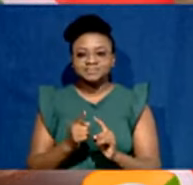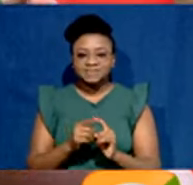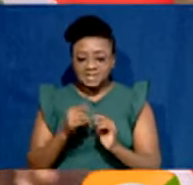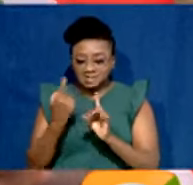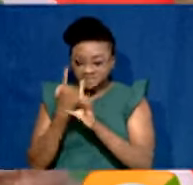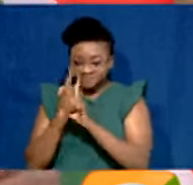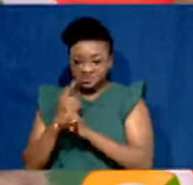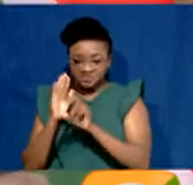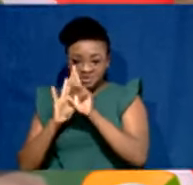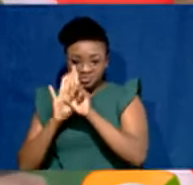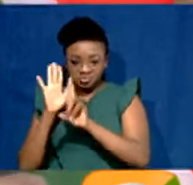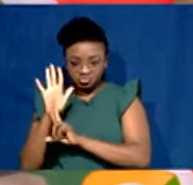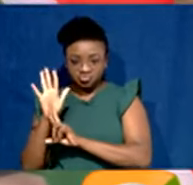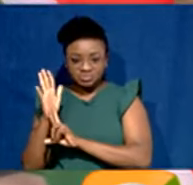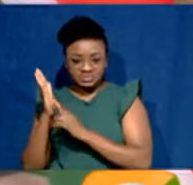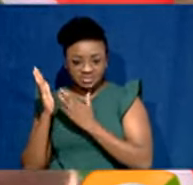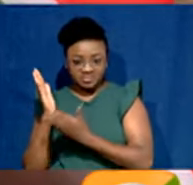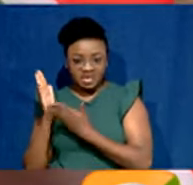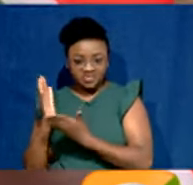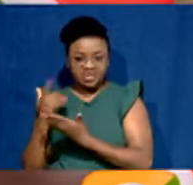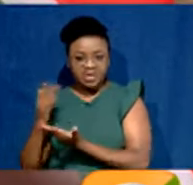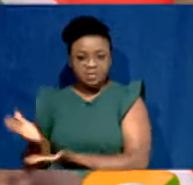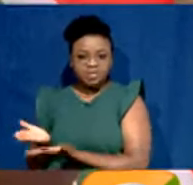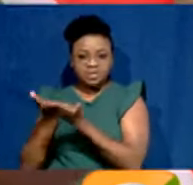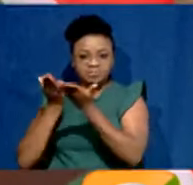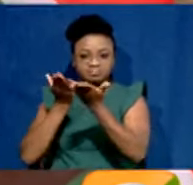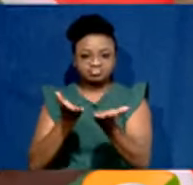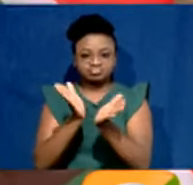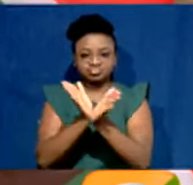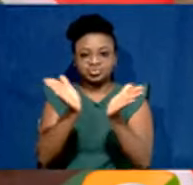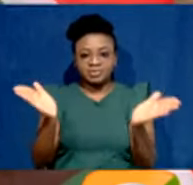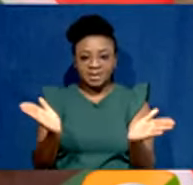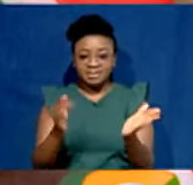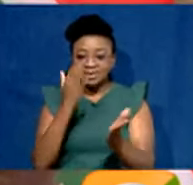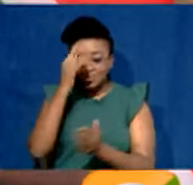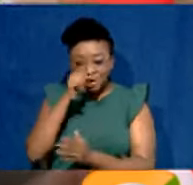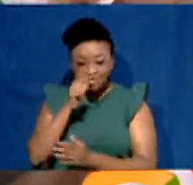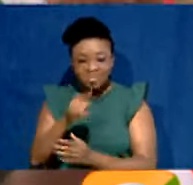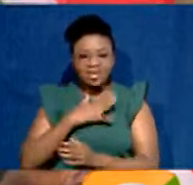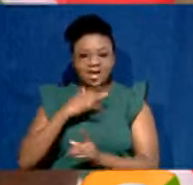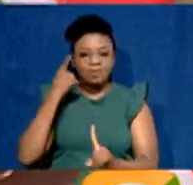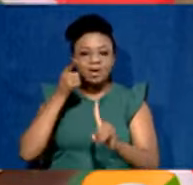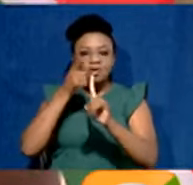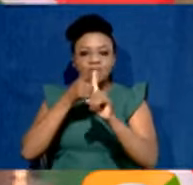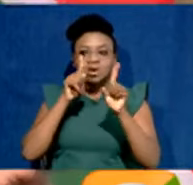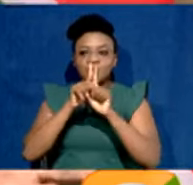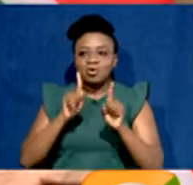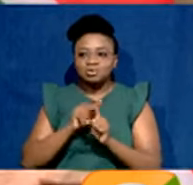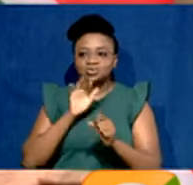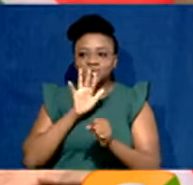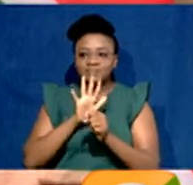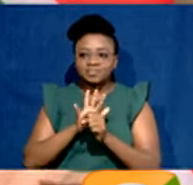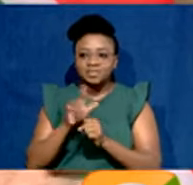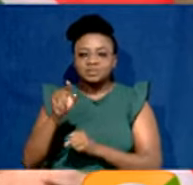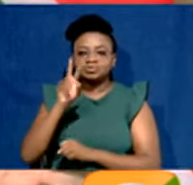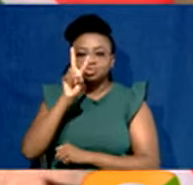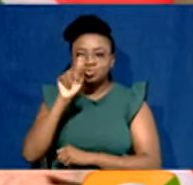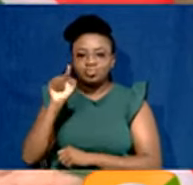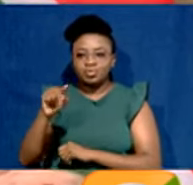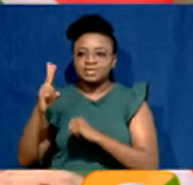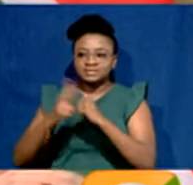regulations to the public. Mm-hmm. Yeah? Because that's what is required of us. So what is the rate? And many Kenyans, it's 2.57,